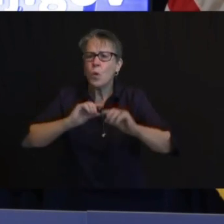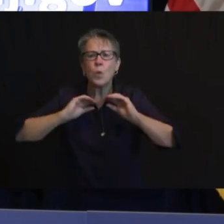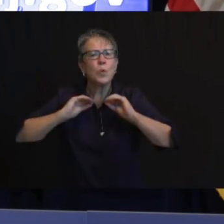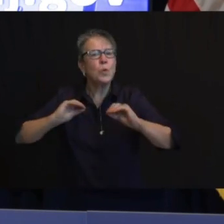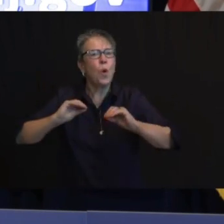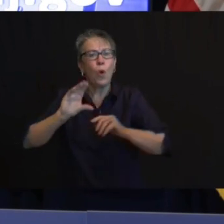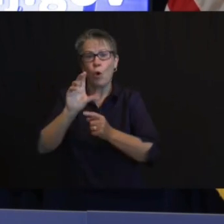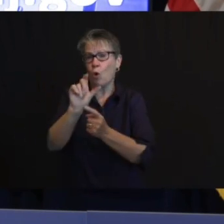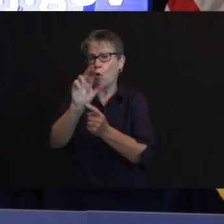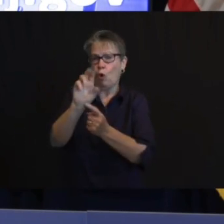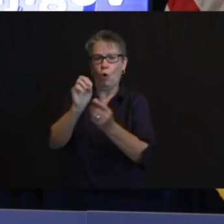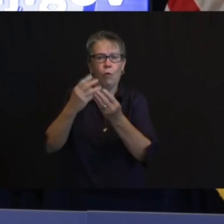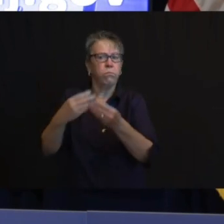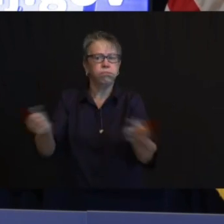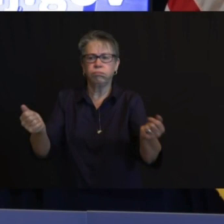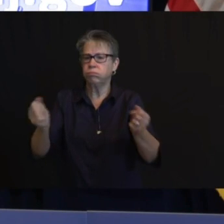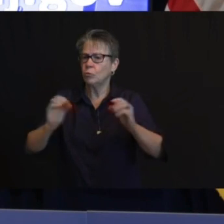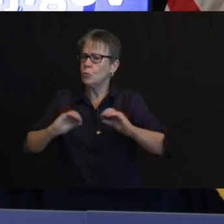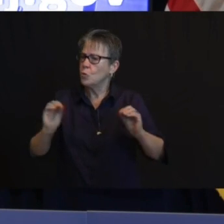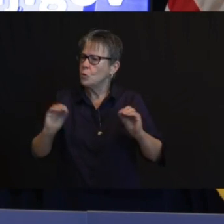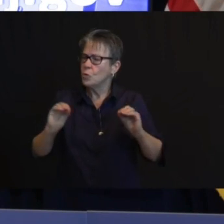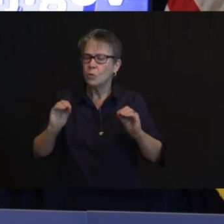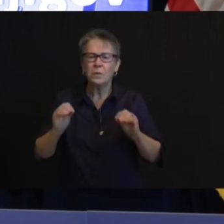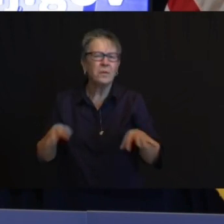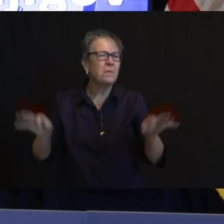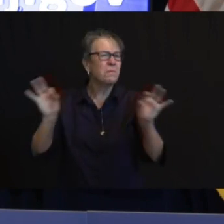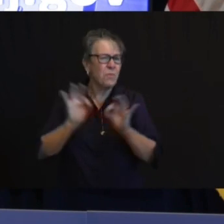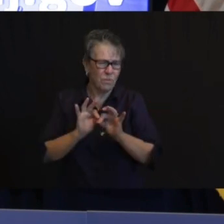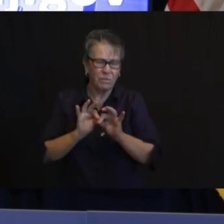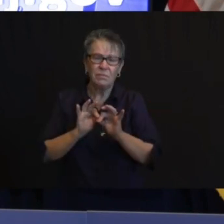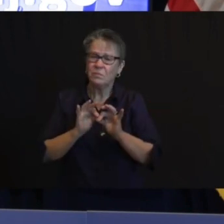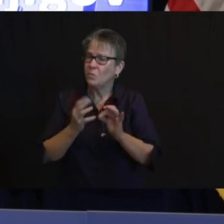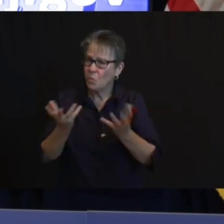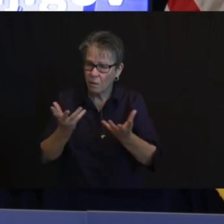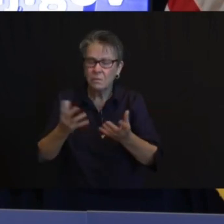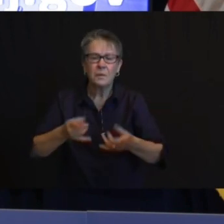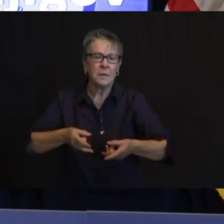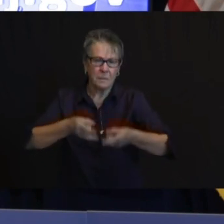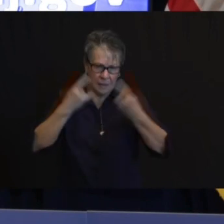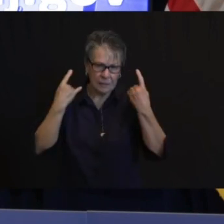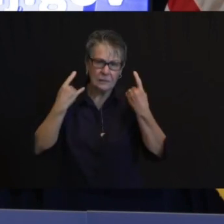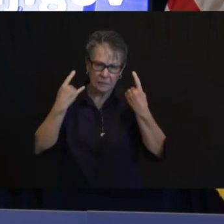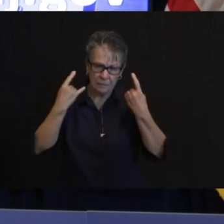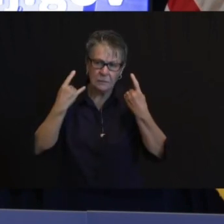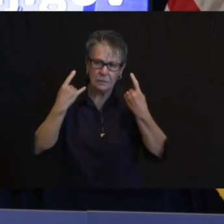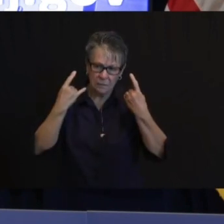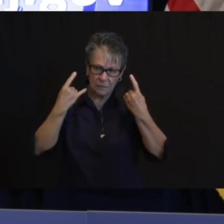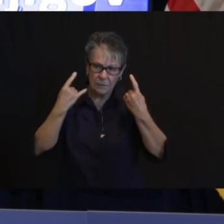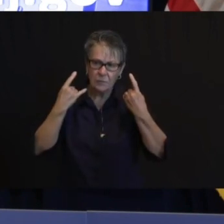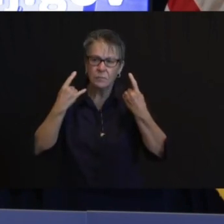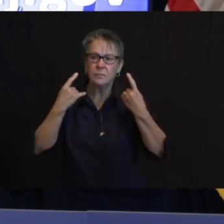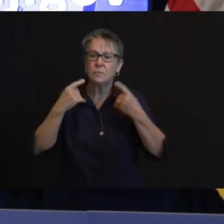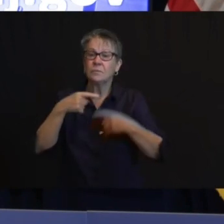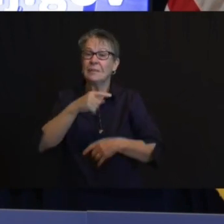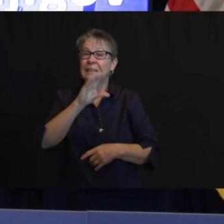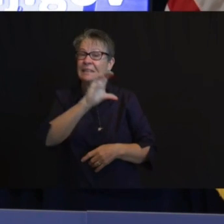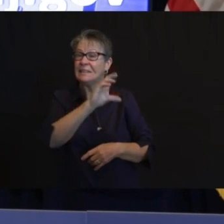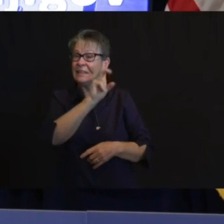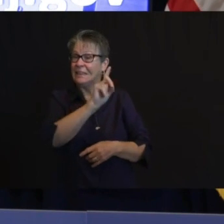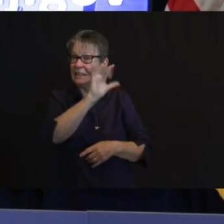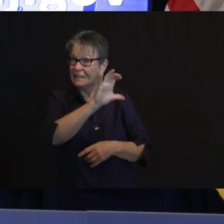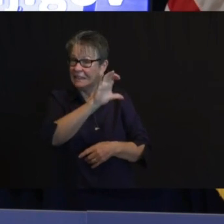Please wear a mask when around individuals outside of your immediate household. The CDC recently studied counties